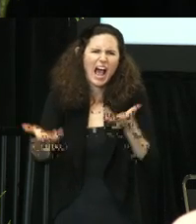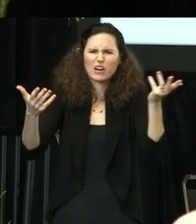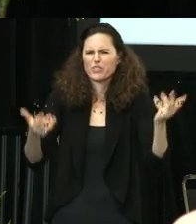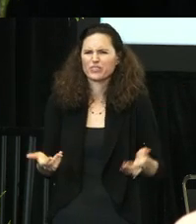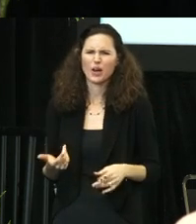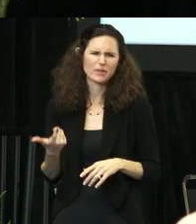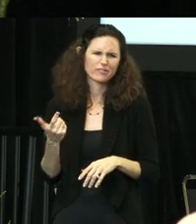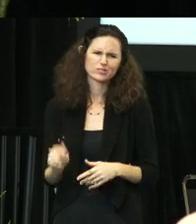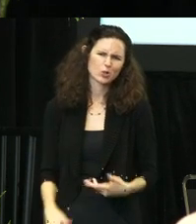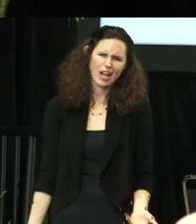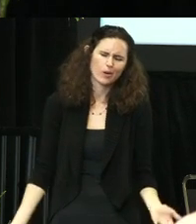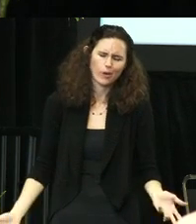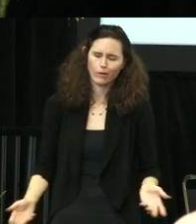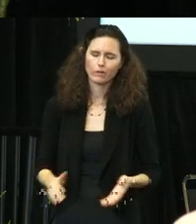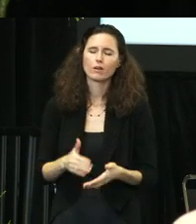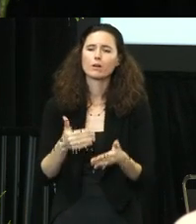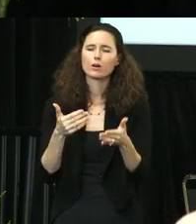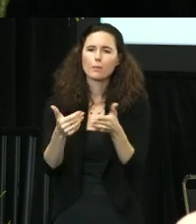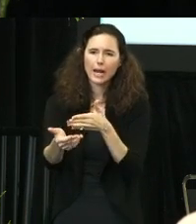really,